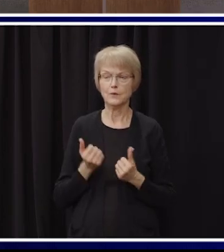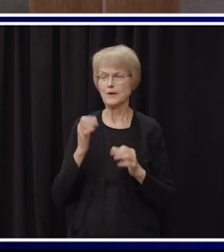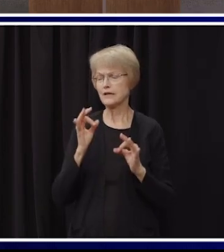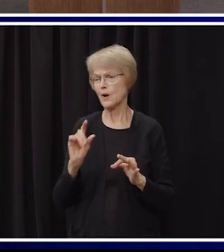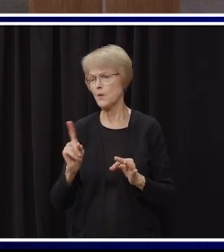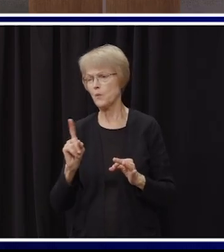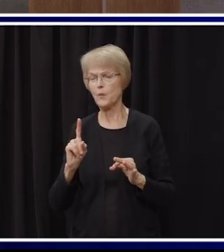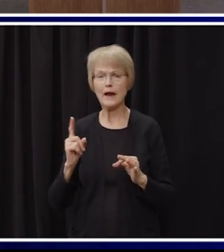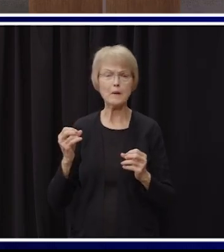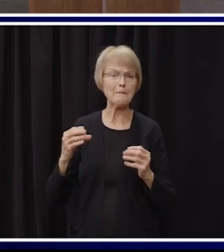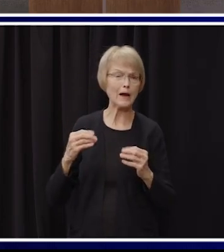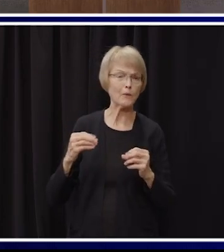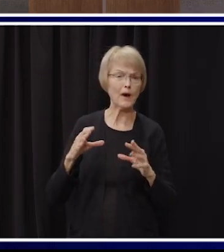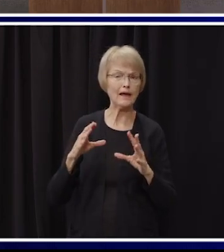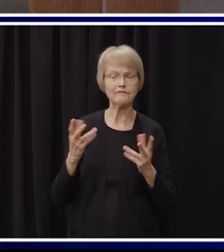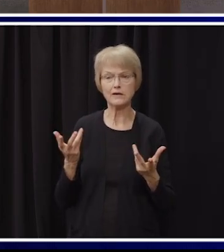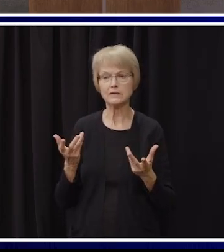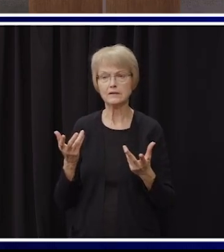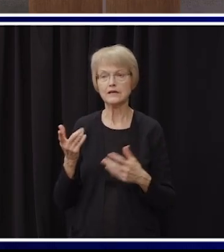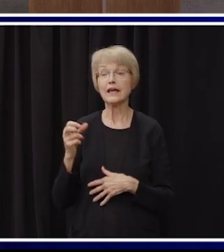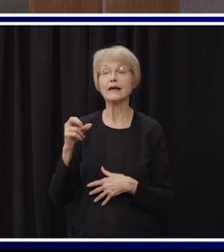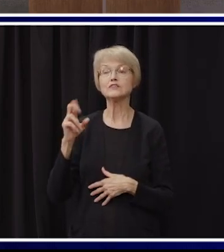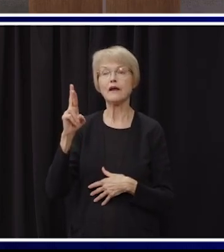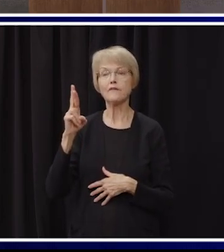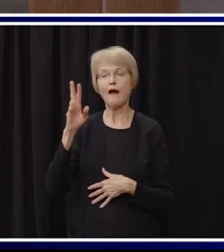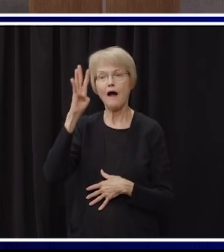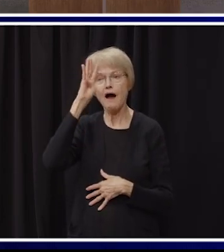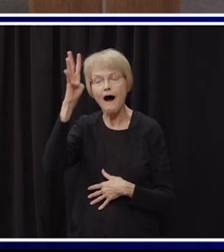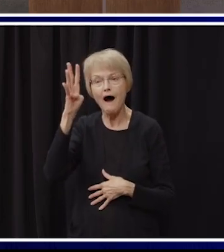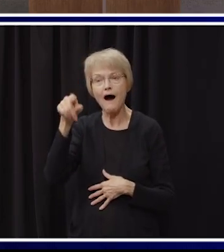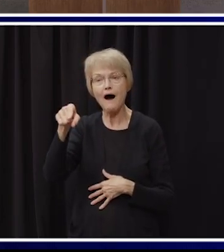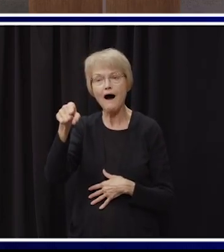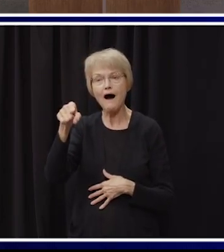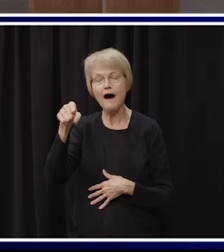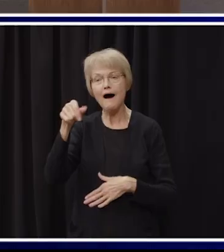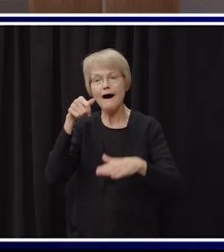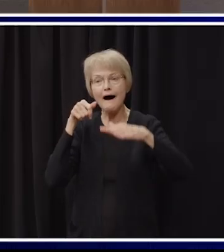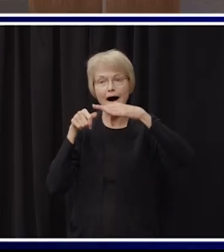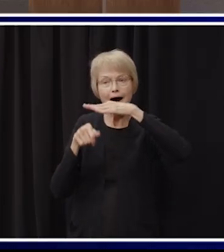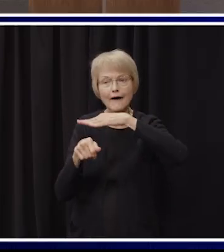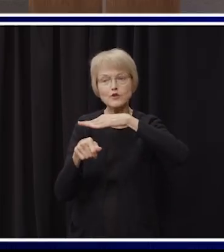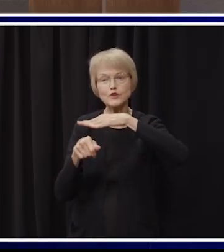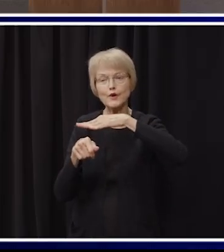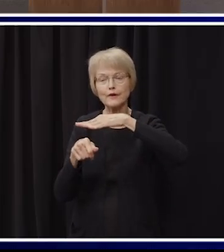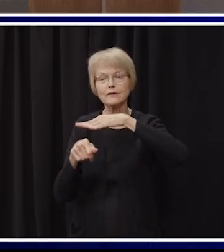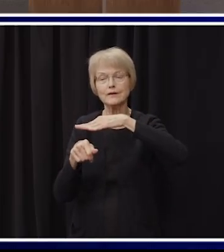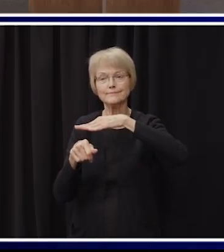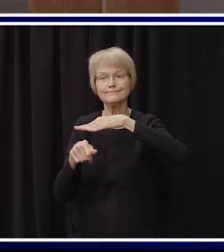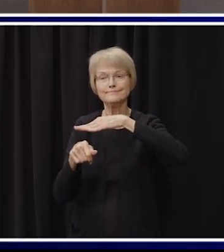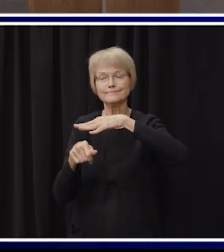put the microwave oven, and Jennifer came up with the idea of putting it underneath the